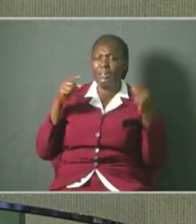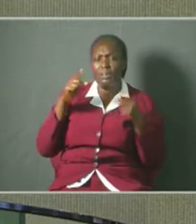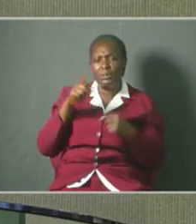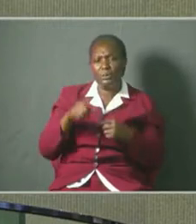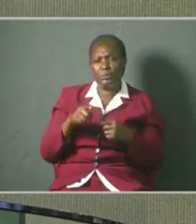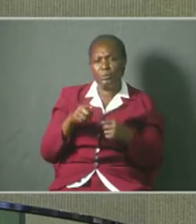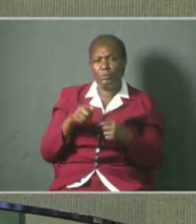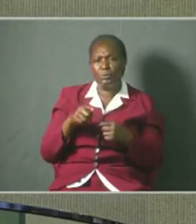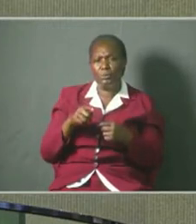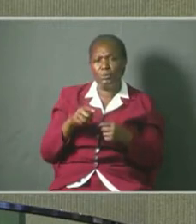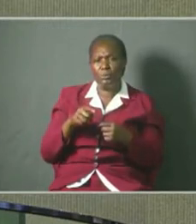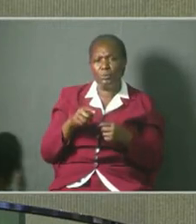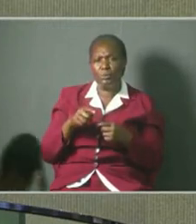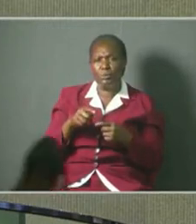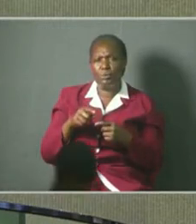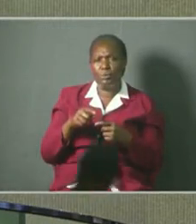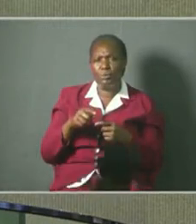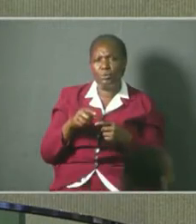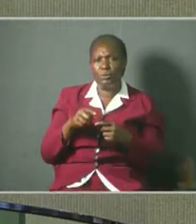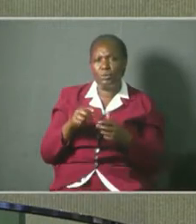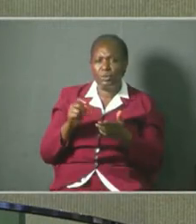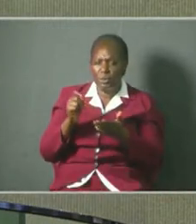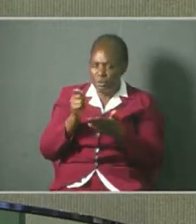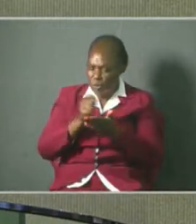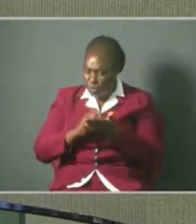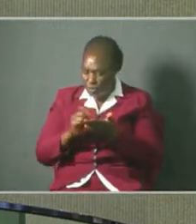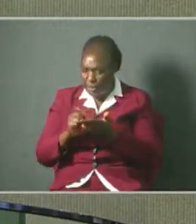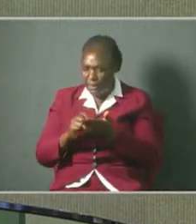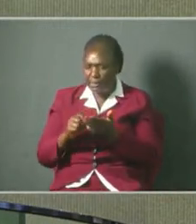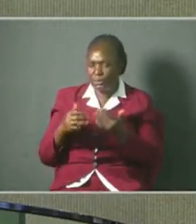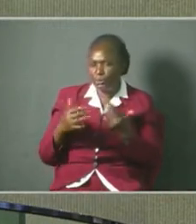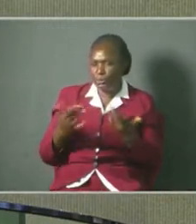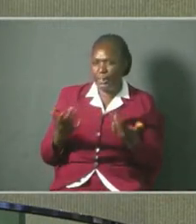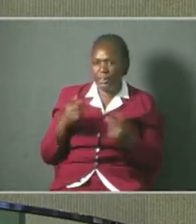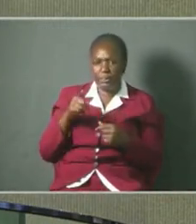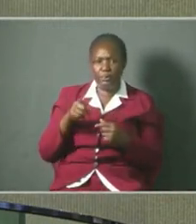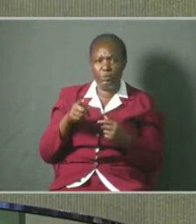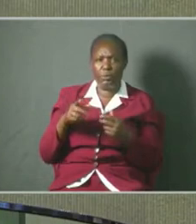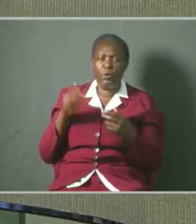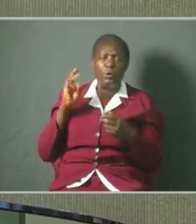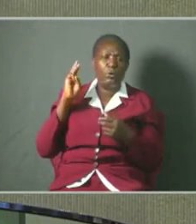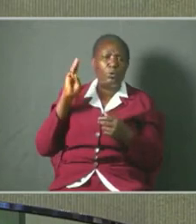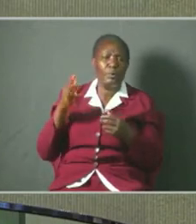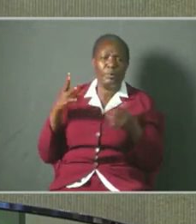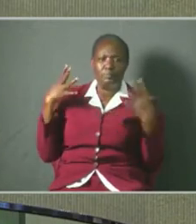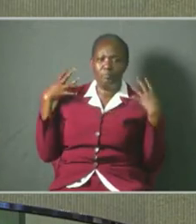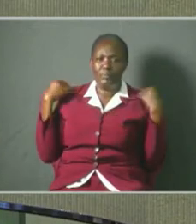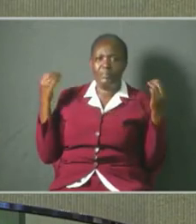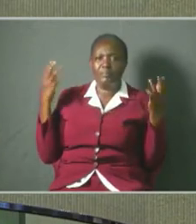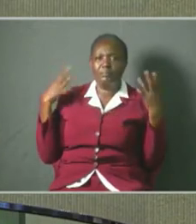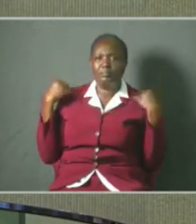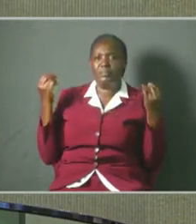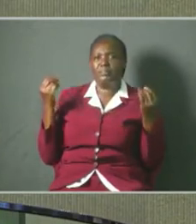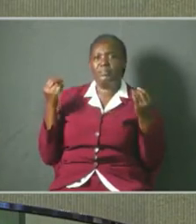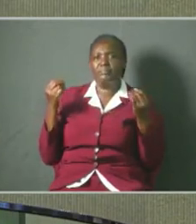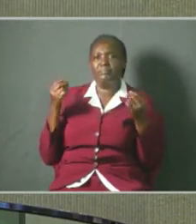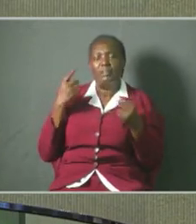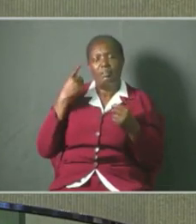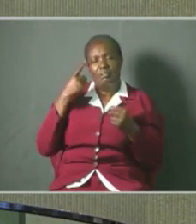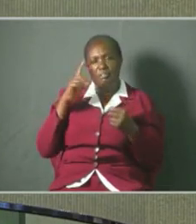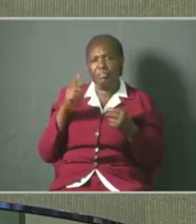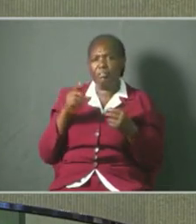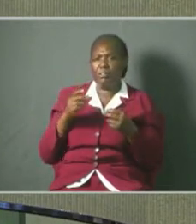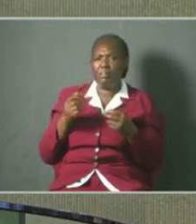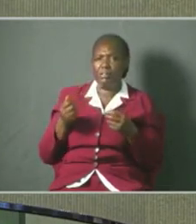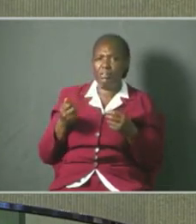want to be a link in the chain. Just a link in the chain. Be a link in the chain, you know, for a brother, for a